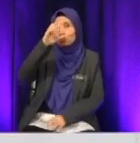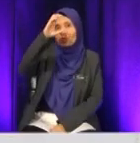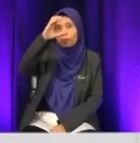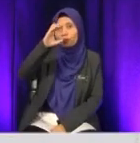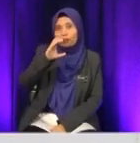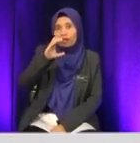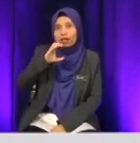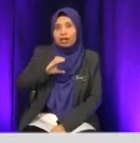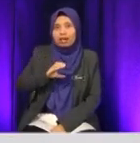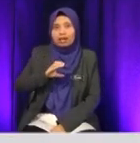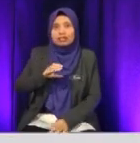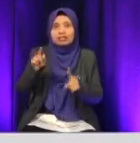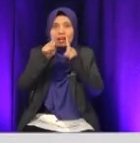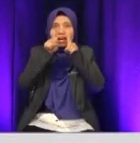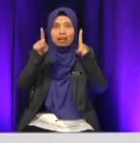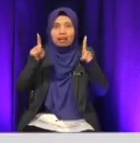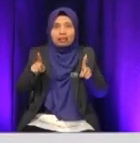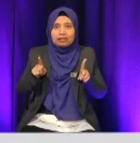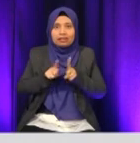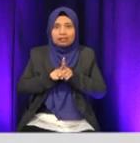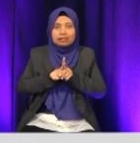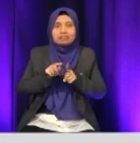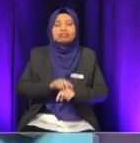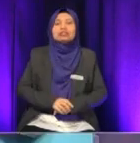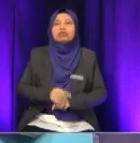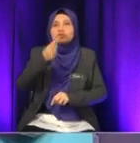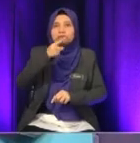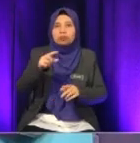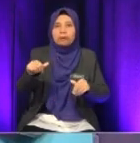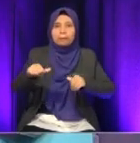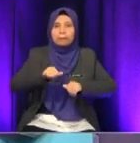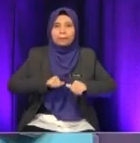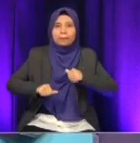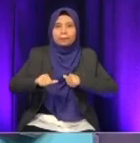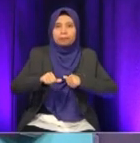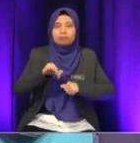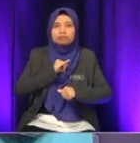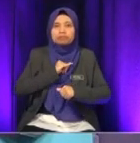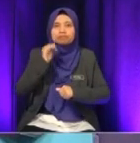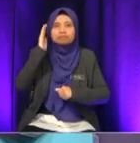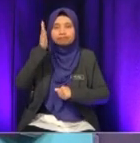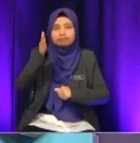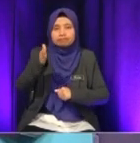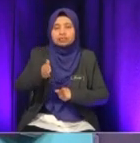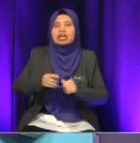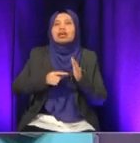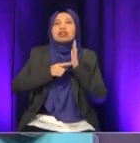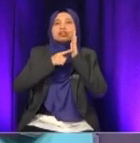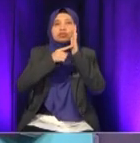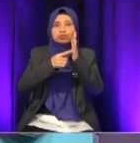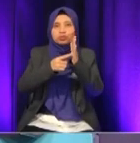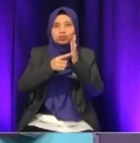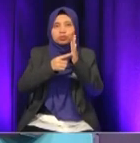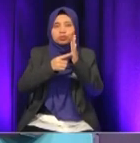Yes. Wow. Very nice. Okay. All right. So for this activity, I'm going to show few phrases, and the students are